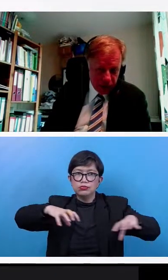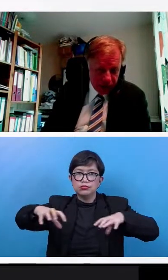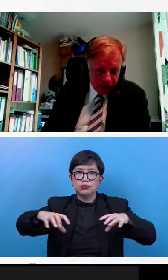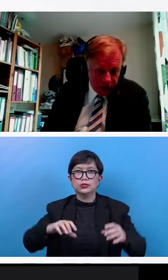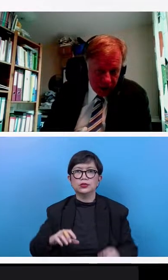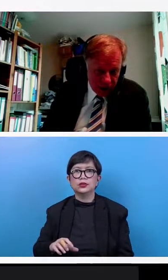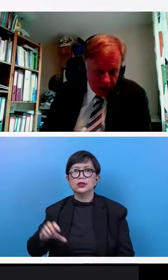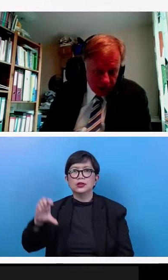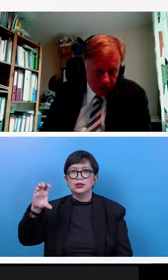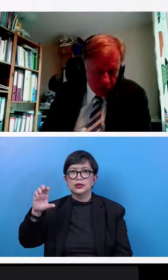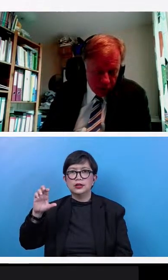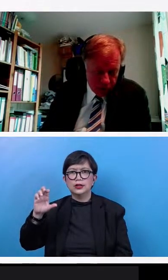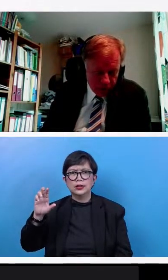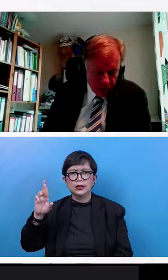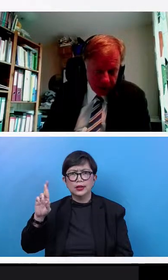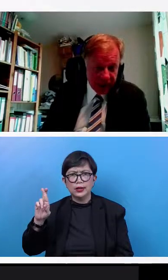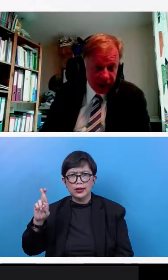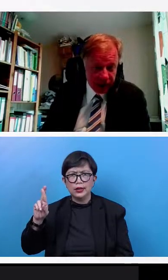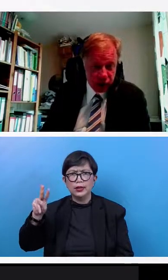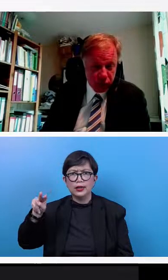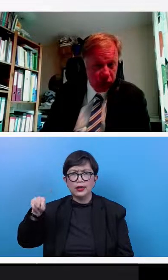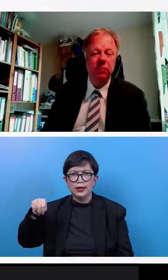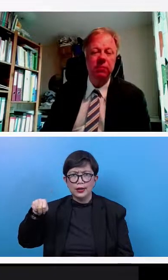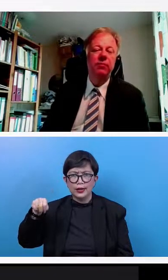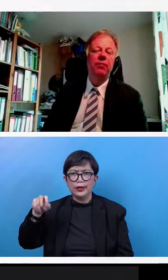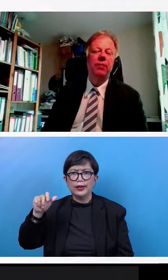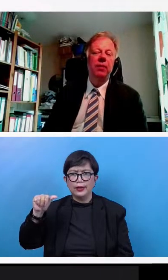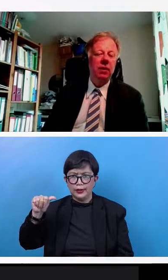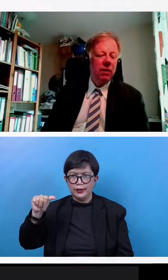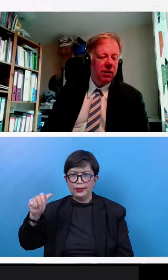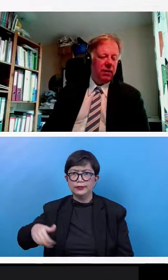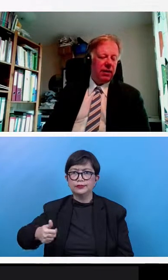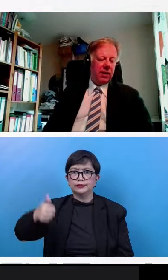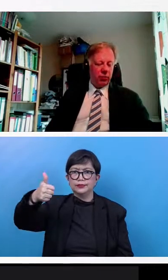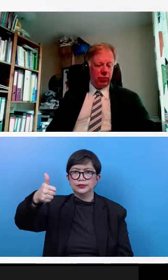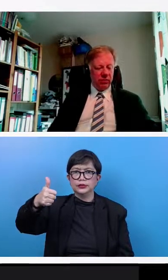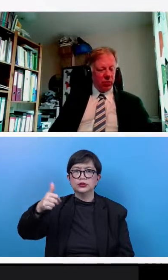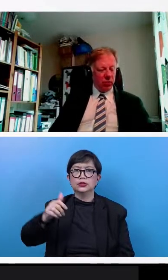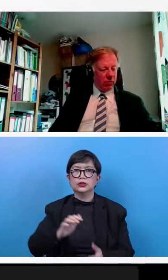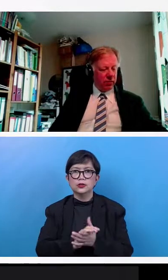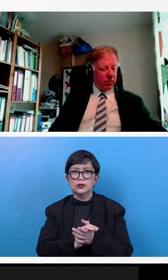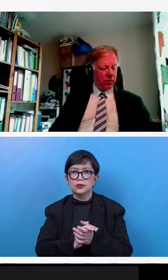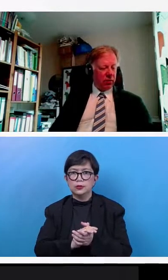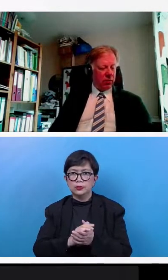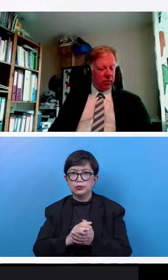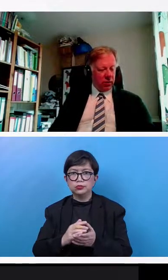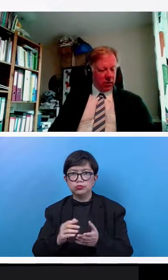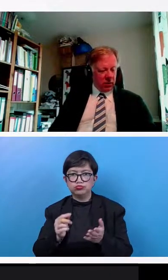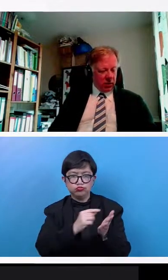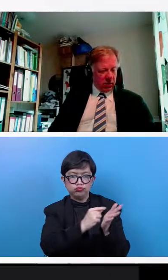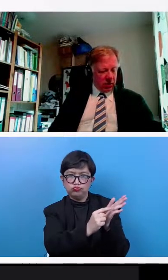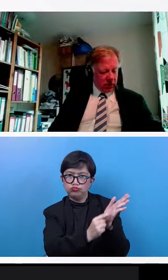would involve updating tools. That would involve